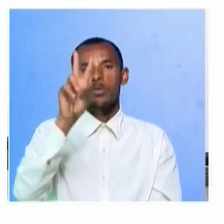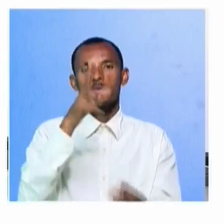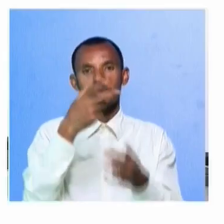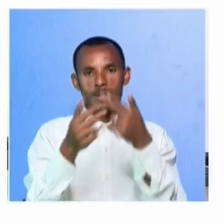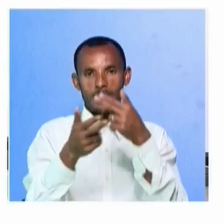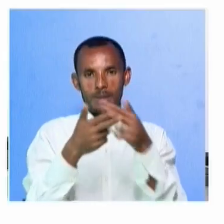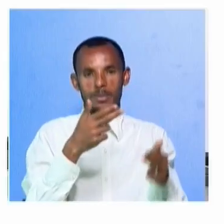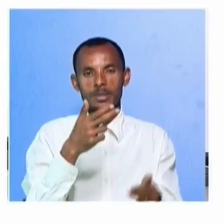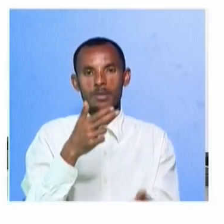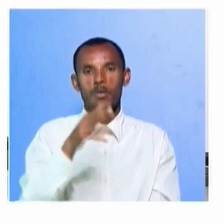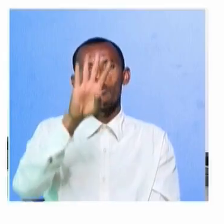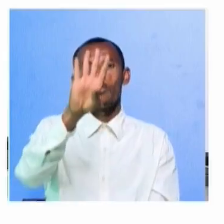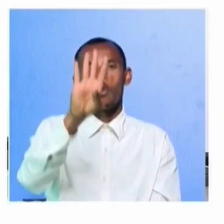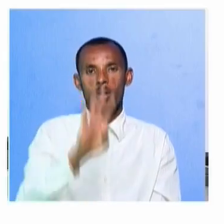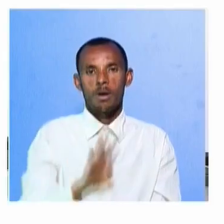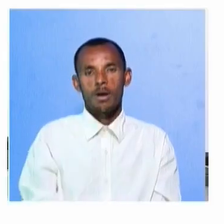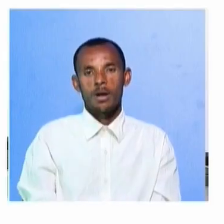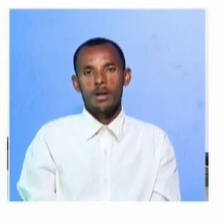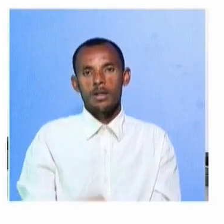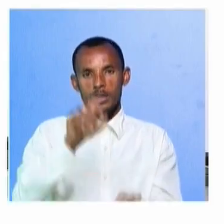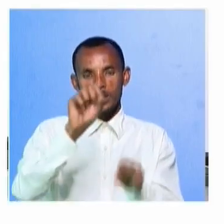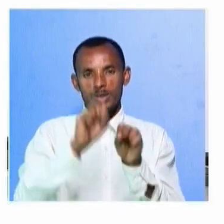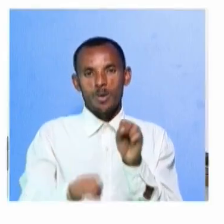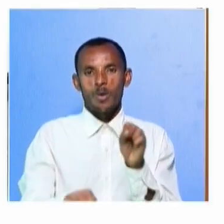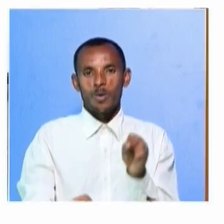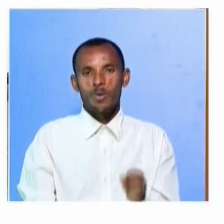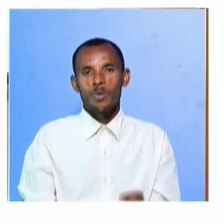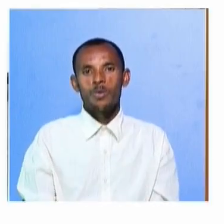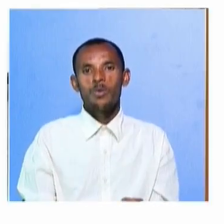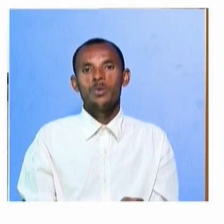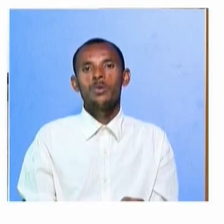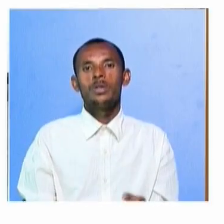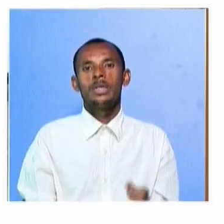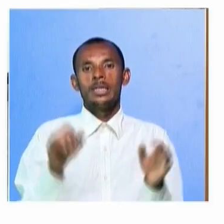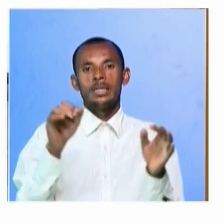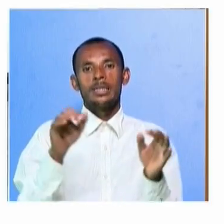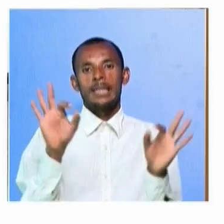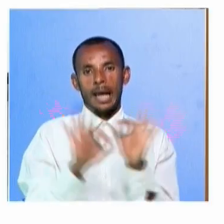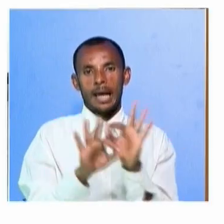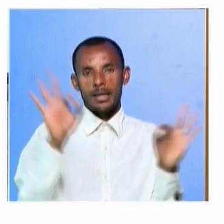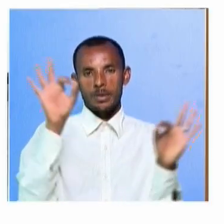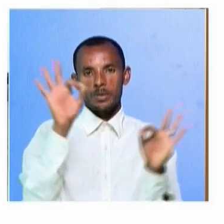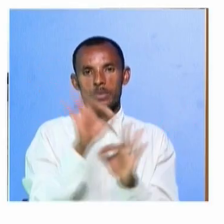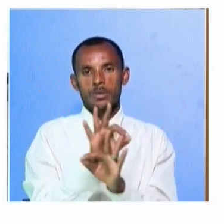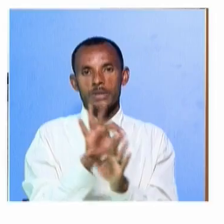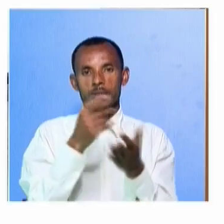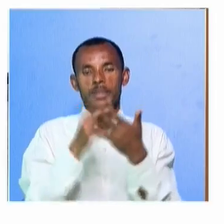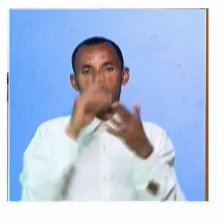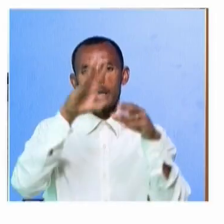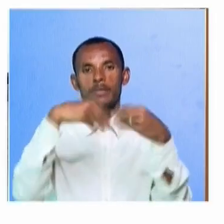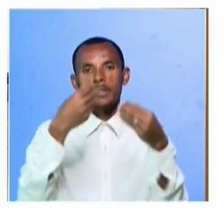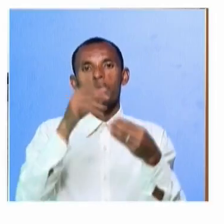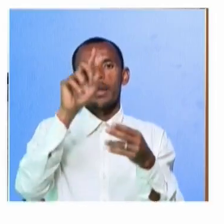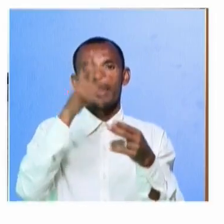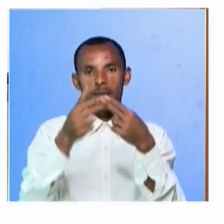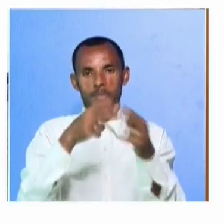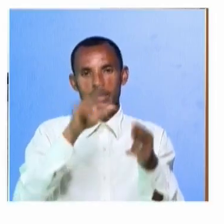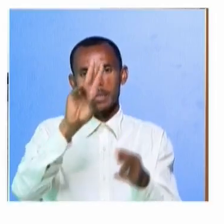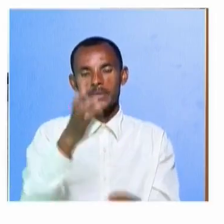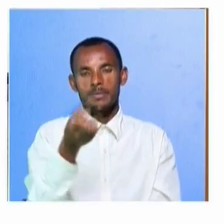with 4. So taking the cross product, this gives us 1 times